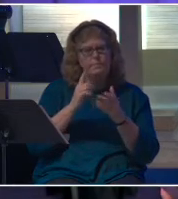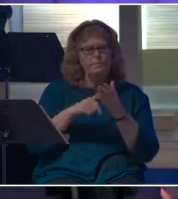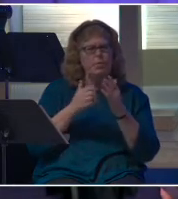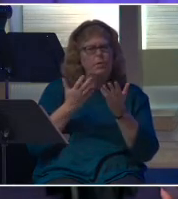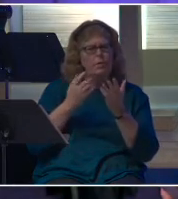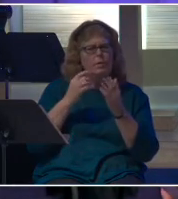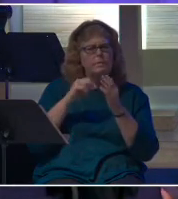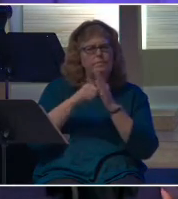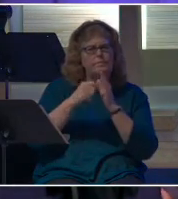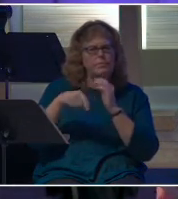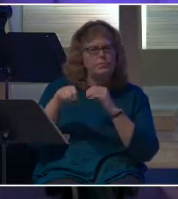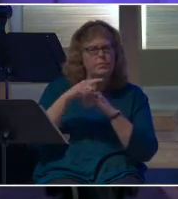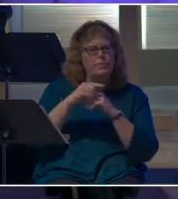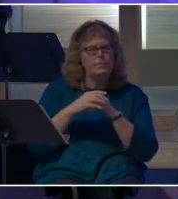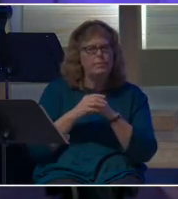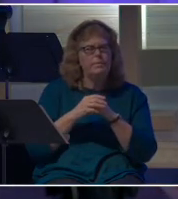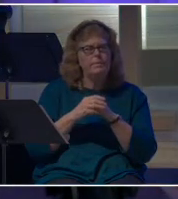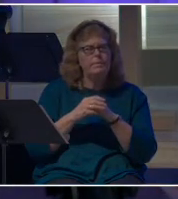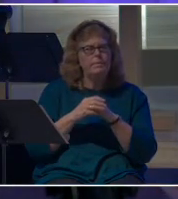see?